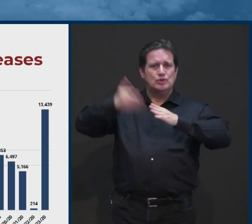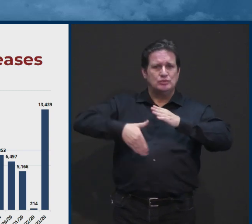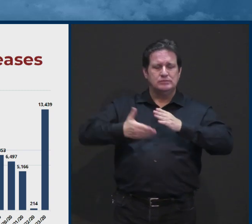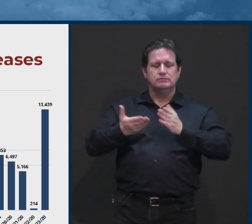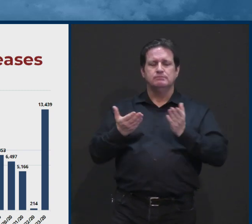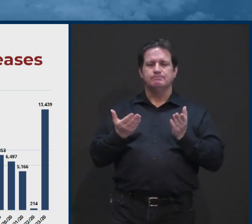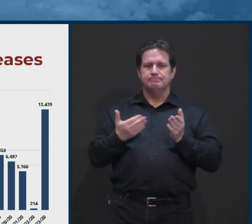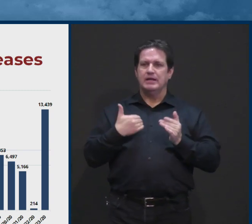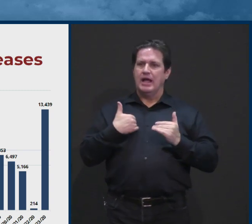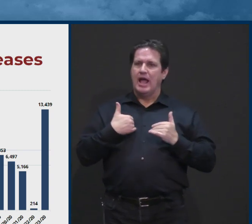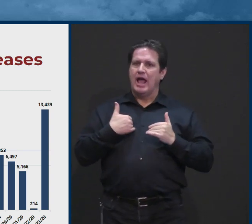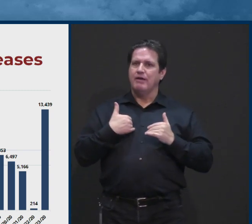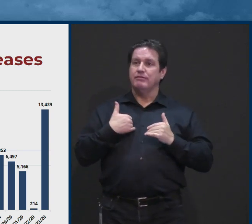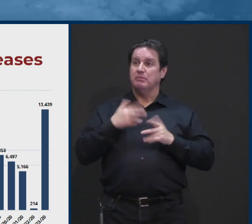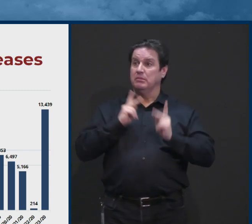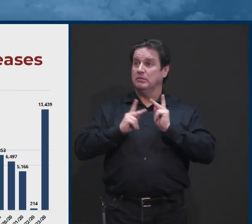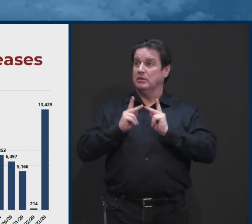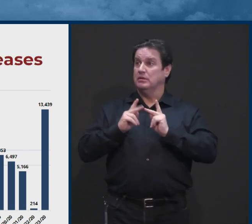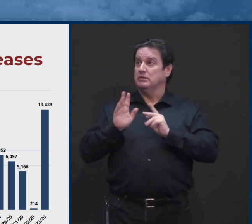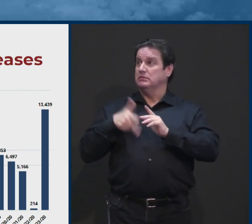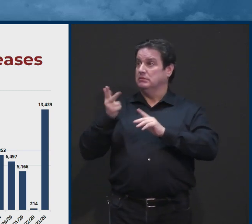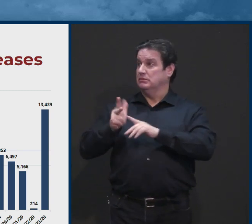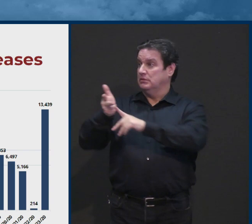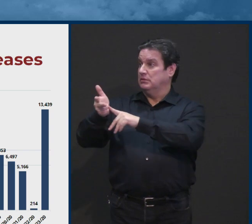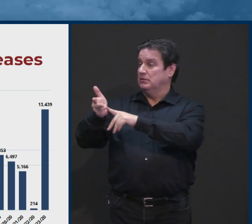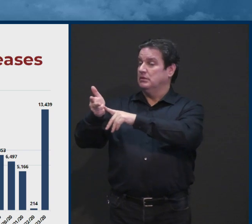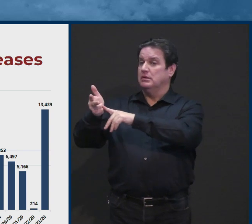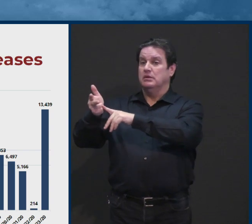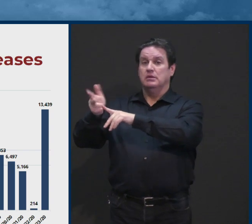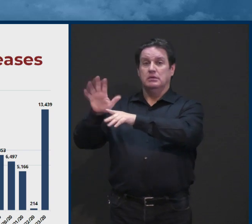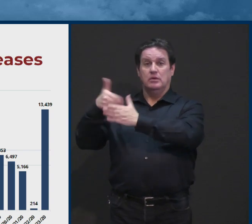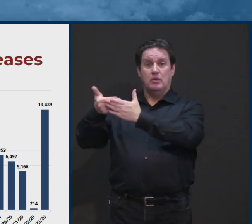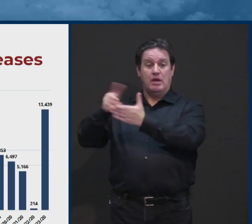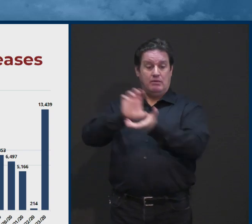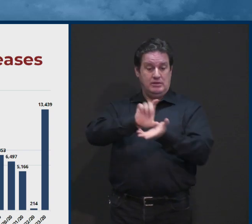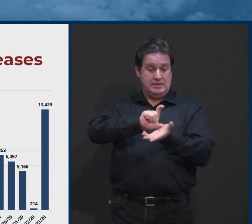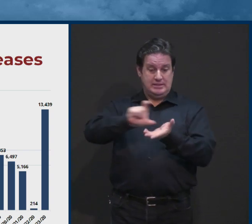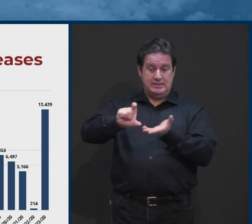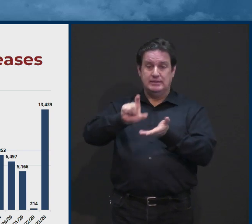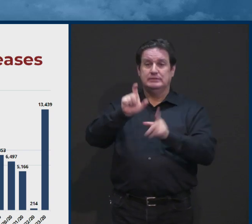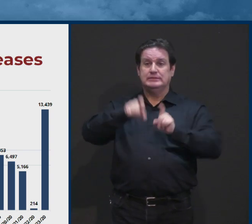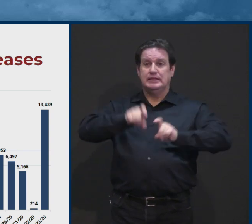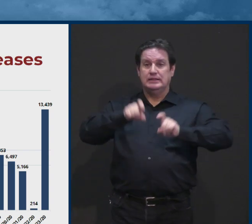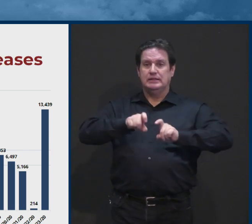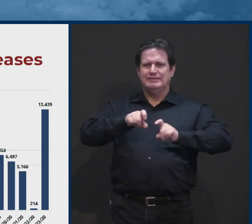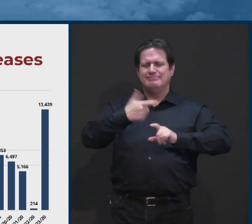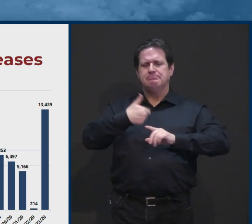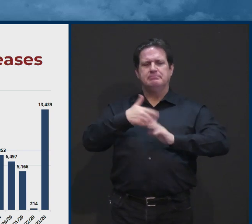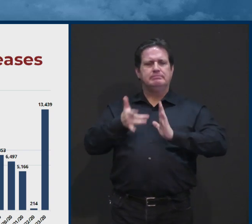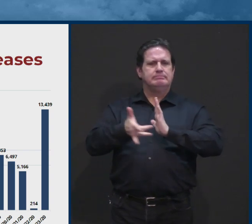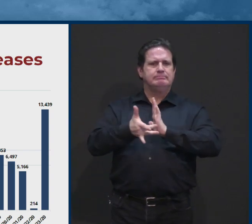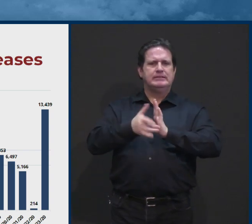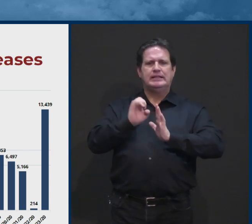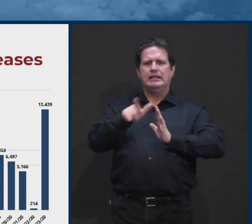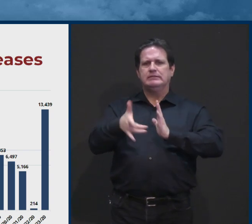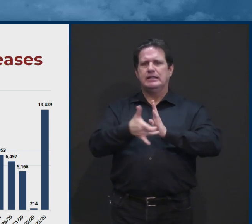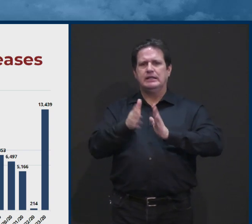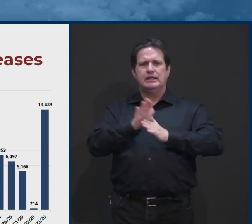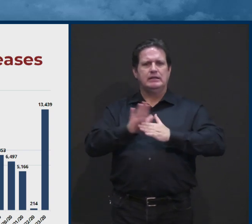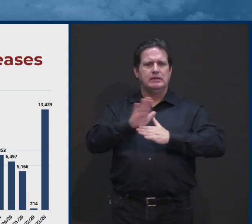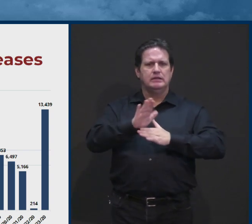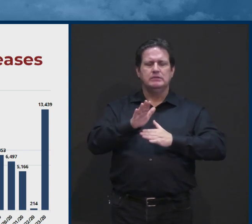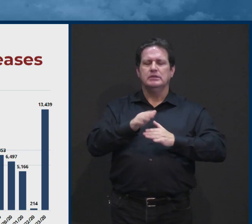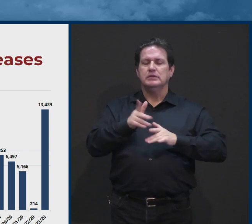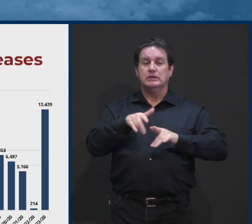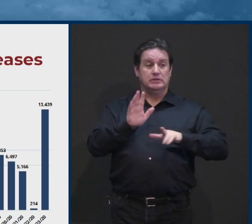possible. They have couriers at the larger sites so for example, we were at some Del Tech campuses last night. At 8 o'clock, they have a courier there